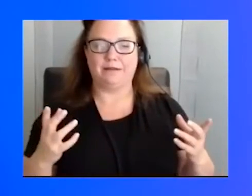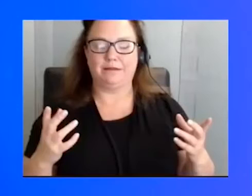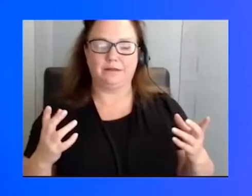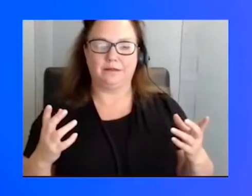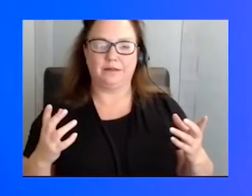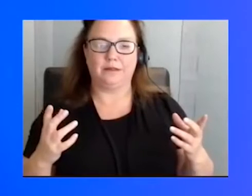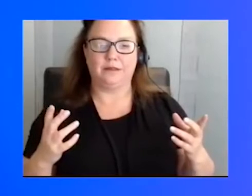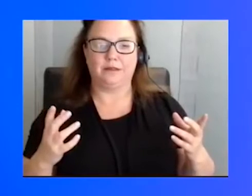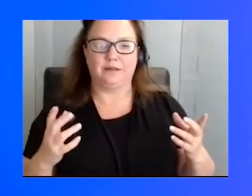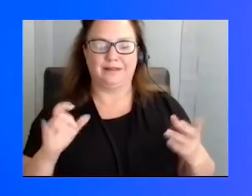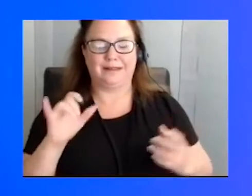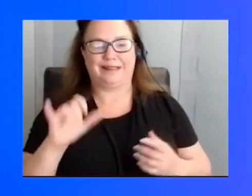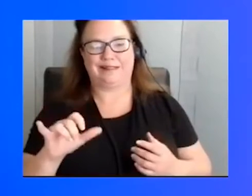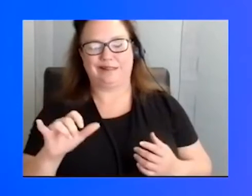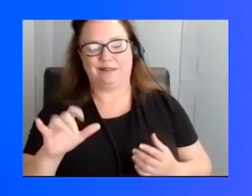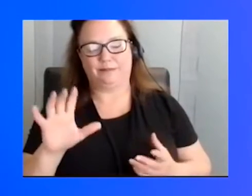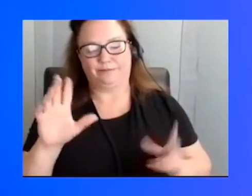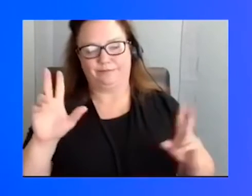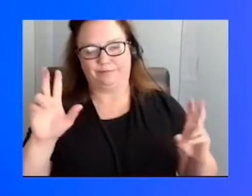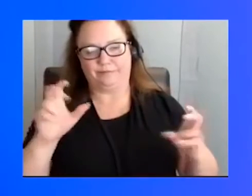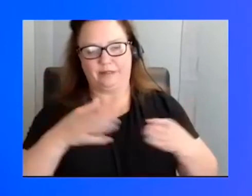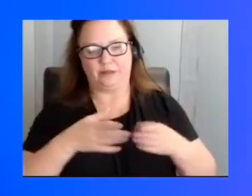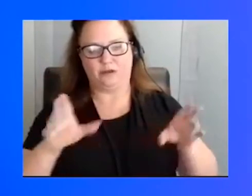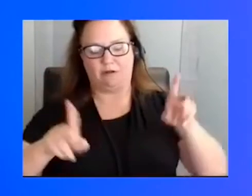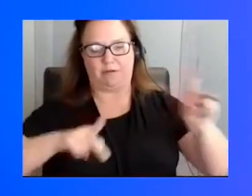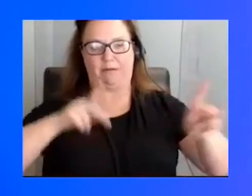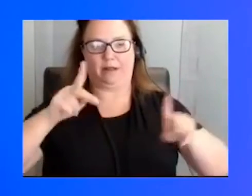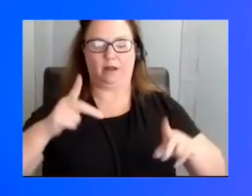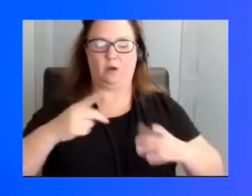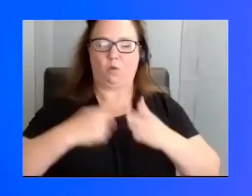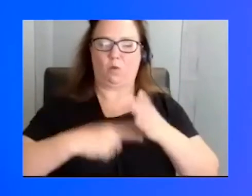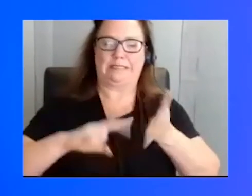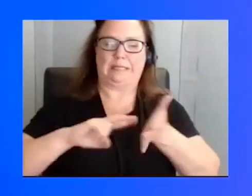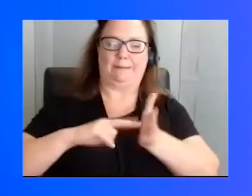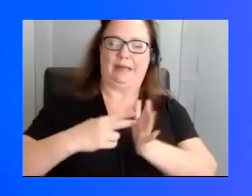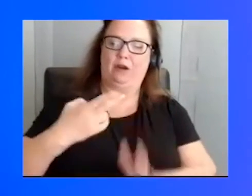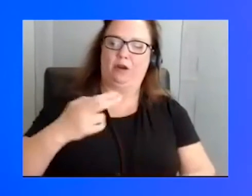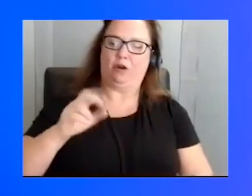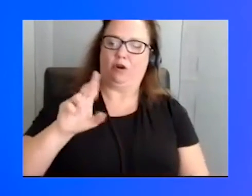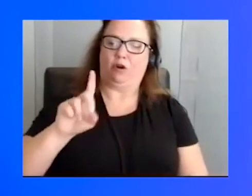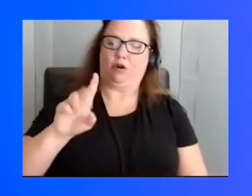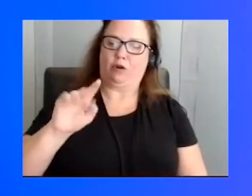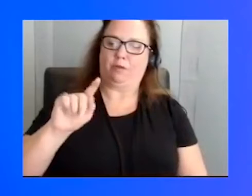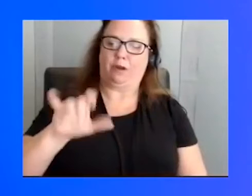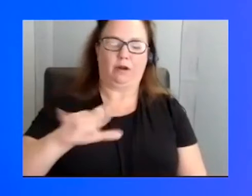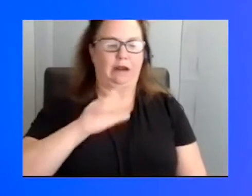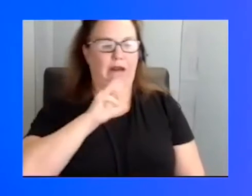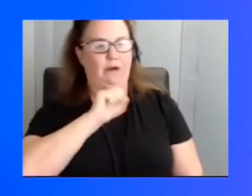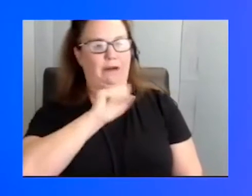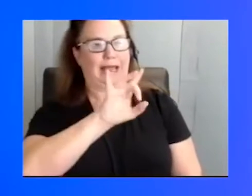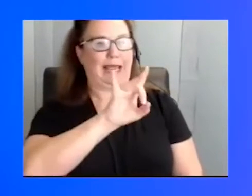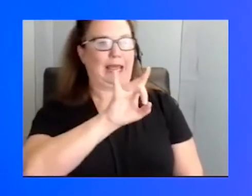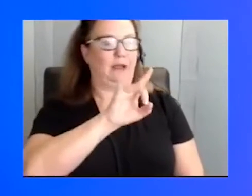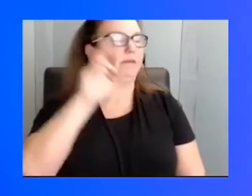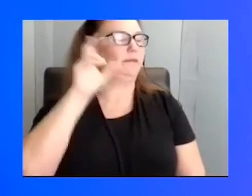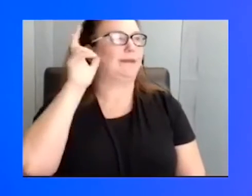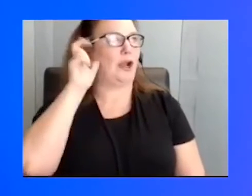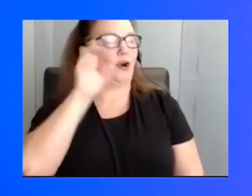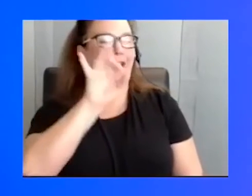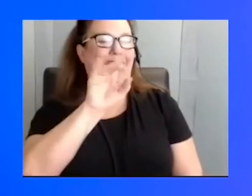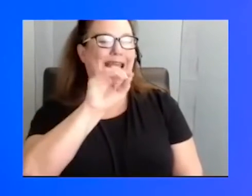of contention for the general public of, well, what is herd immunity? First I heard 80 or 90%, and then down to